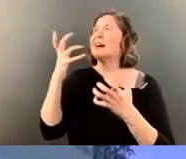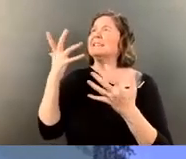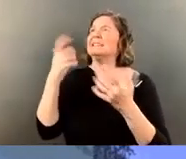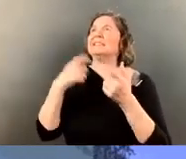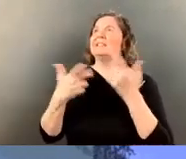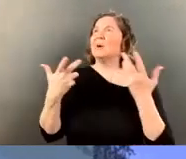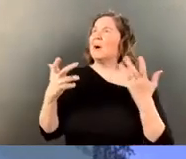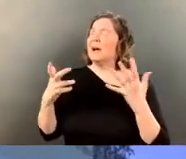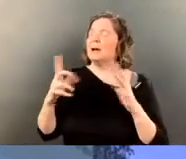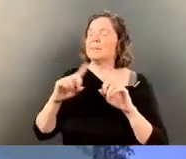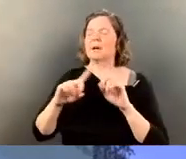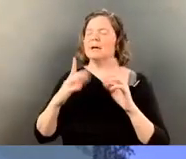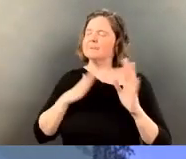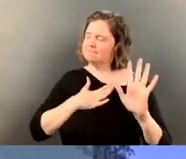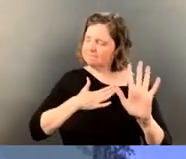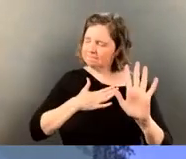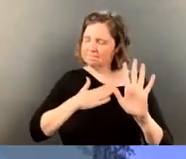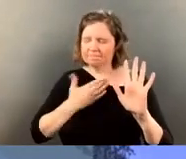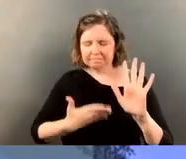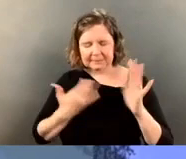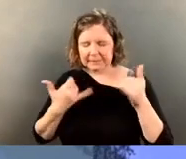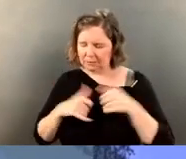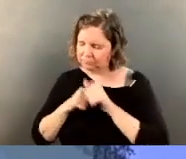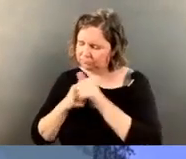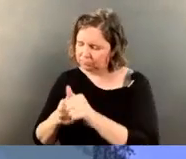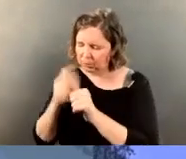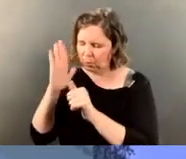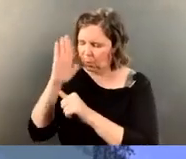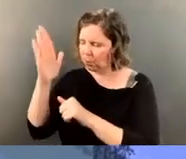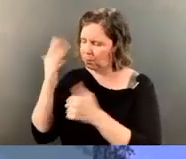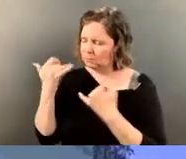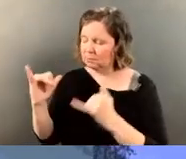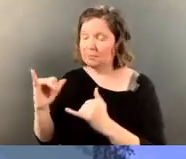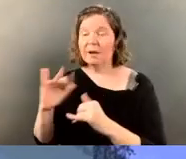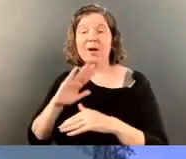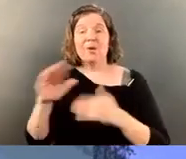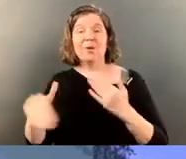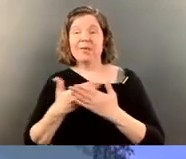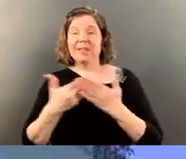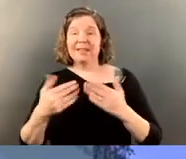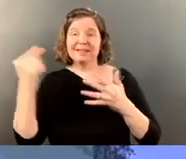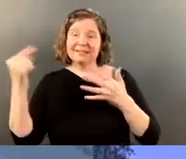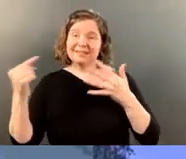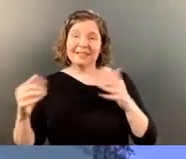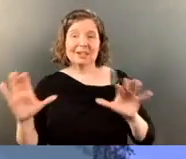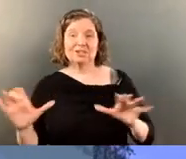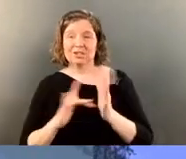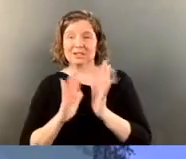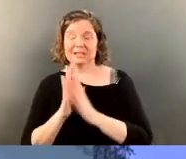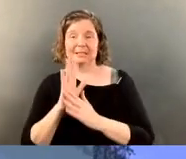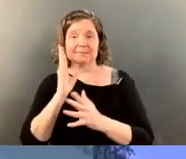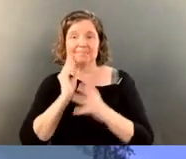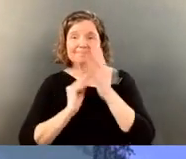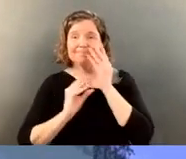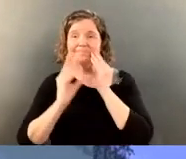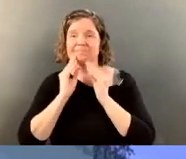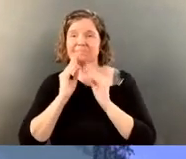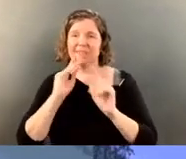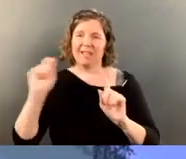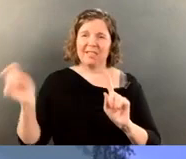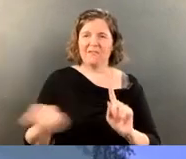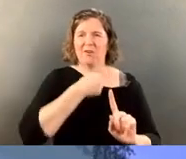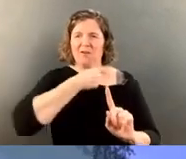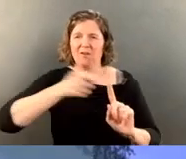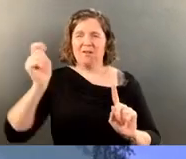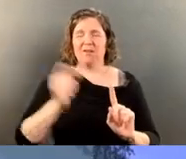pass from me, but not my will, but your will be done, Lord. And all the things that Jesus went through and the flogging and the crown